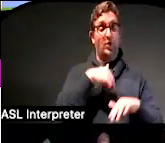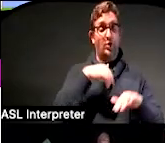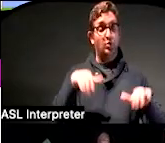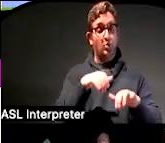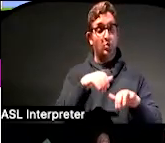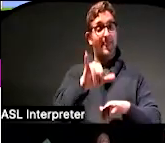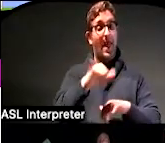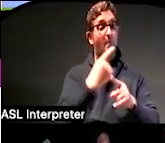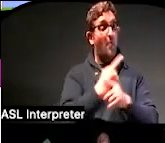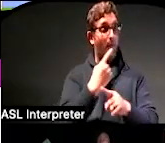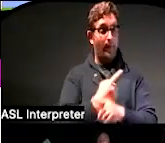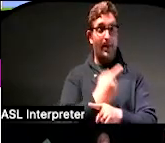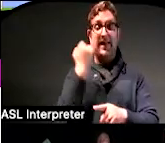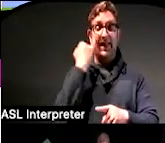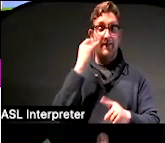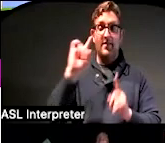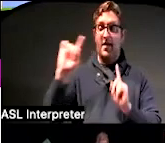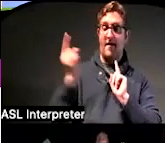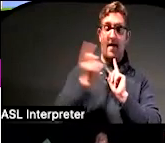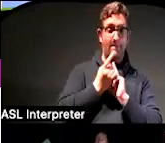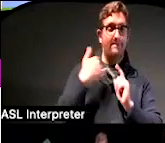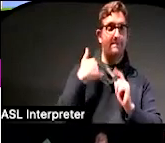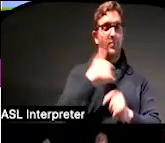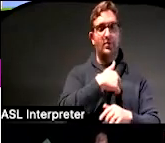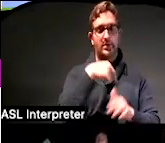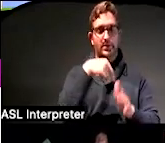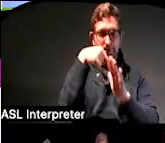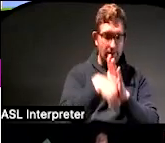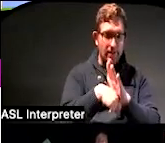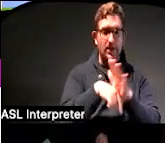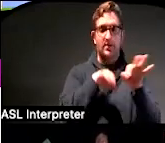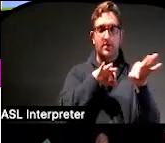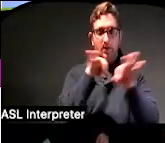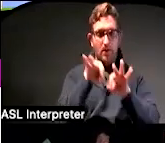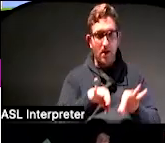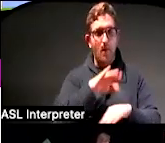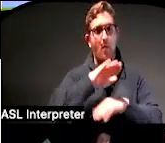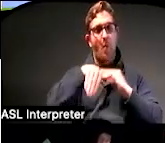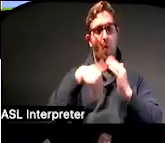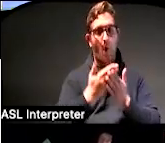come to us and we really talked about all of the pieces?